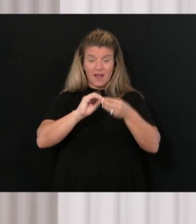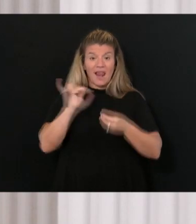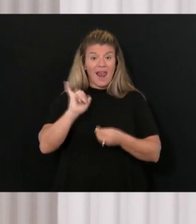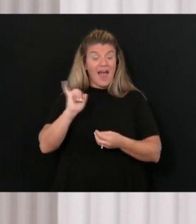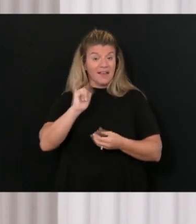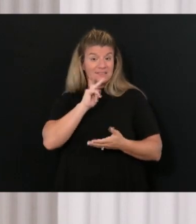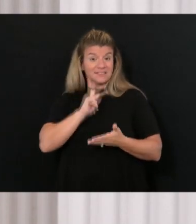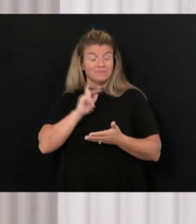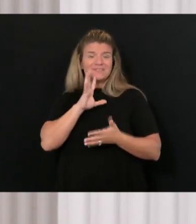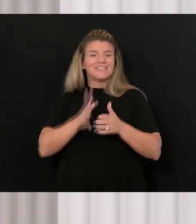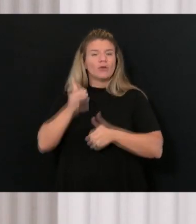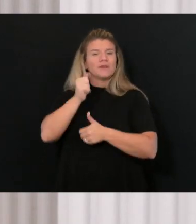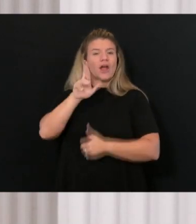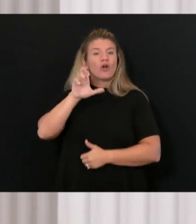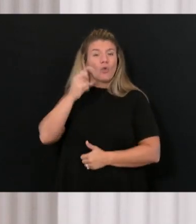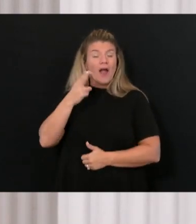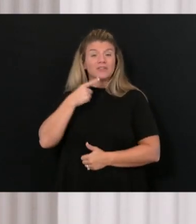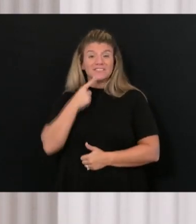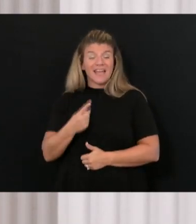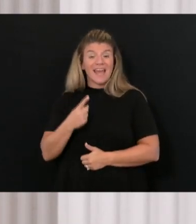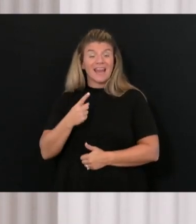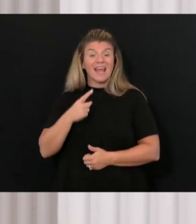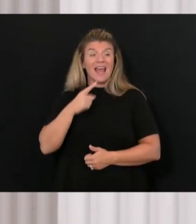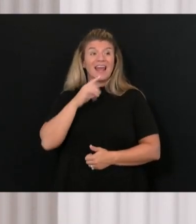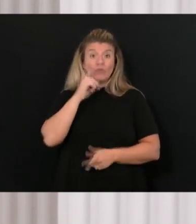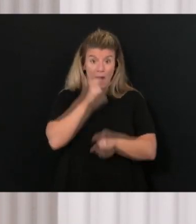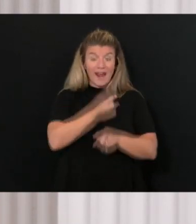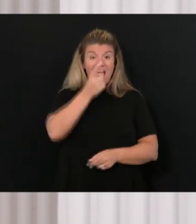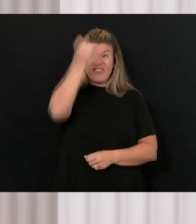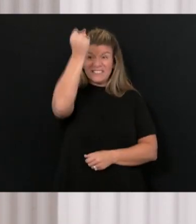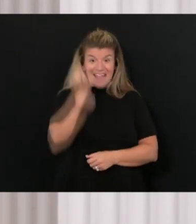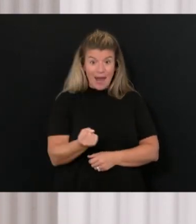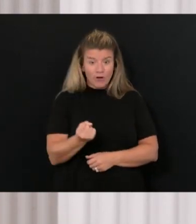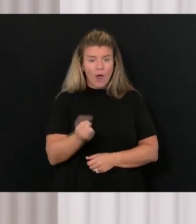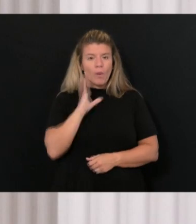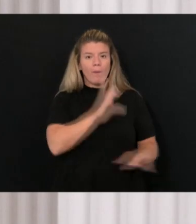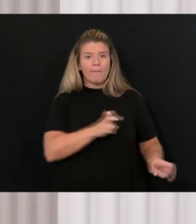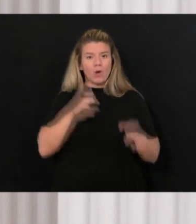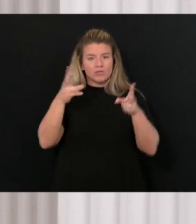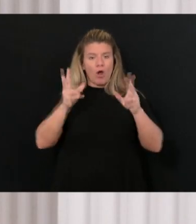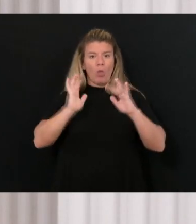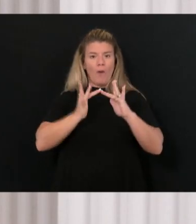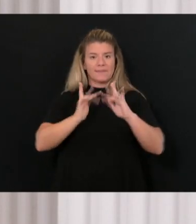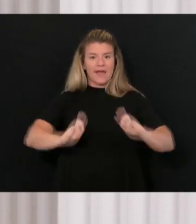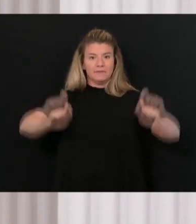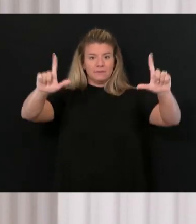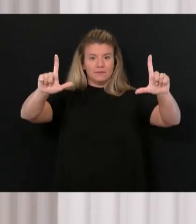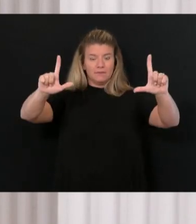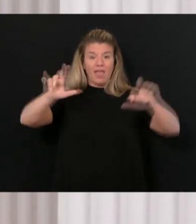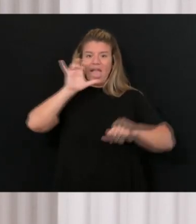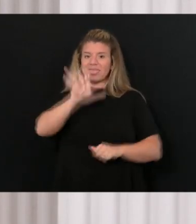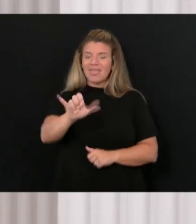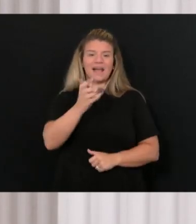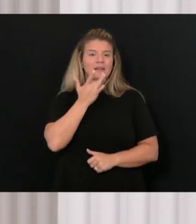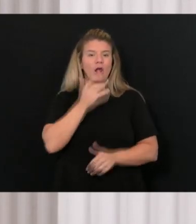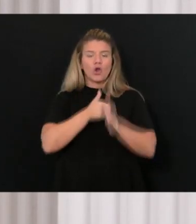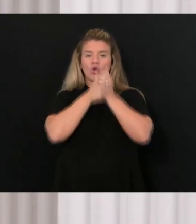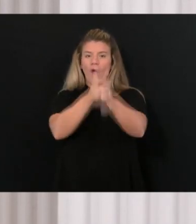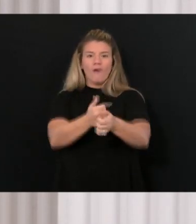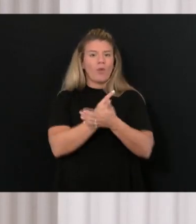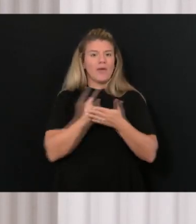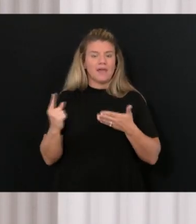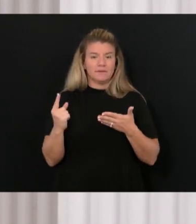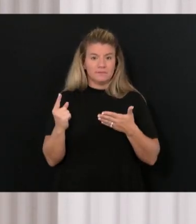to, every Saturday we will post that on our website. That'll be the Keller you follow for the entire